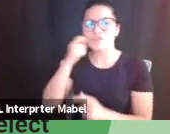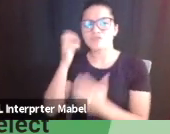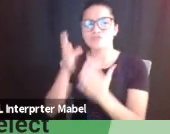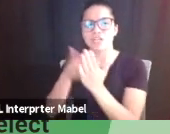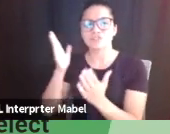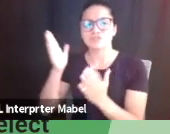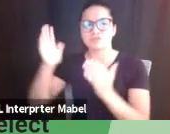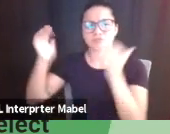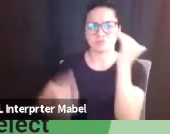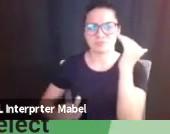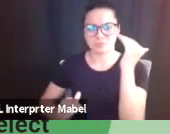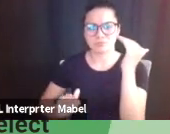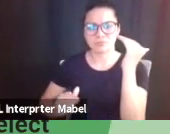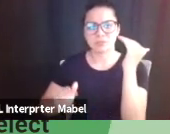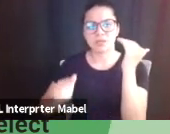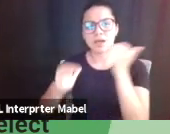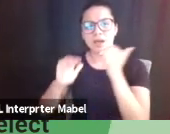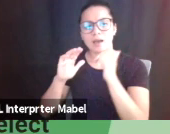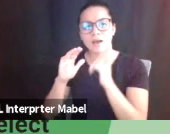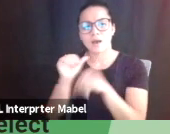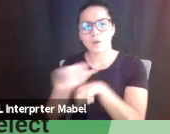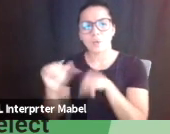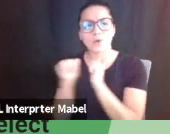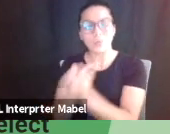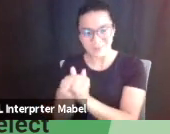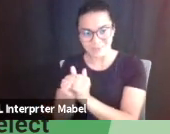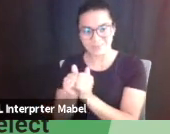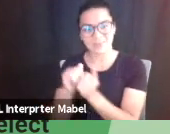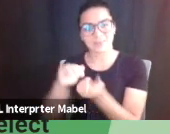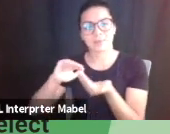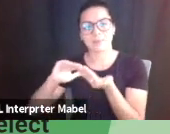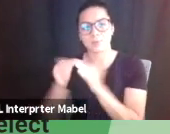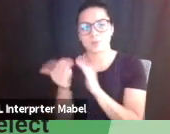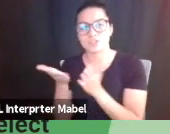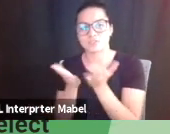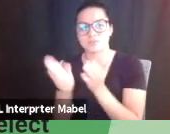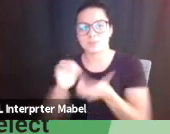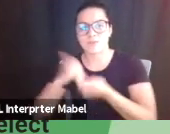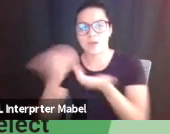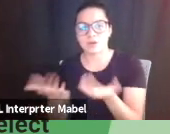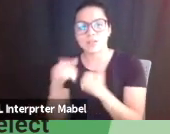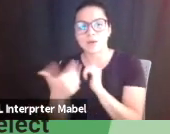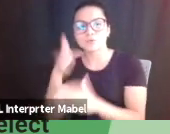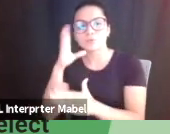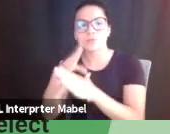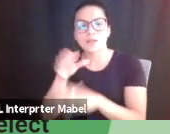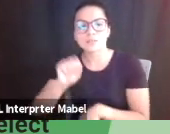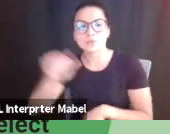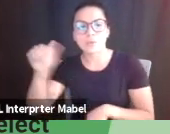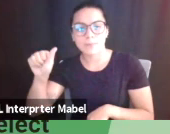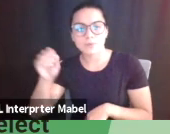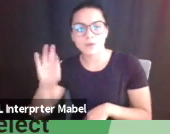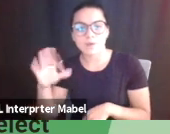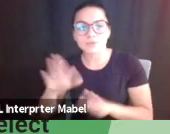providers to prevent sexual abuse of children while providing trauma-informed services to help